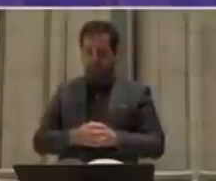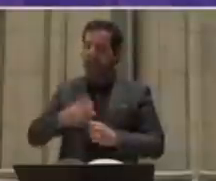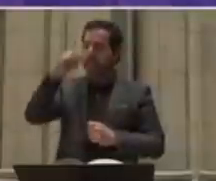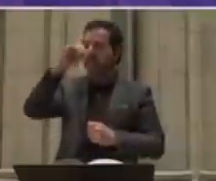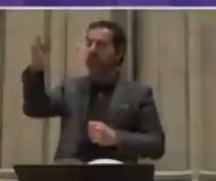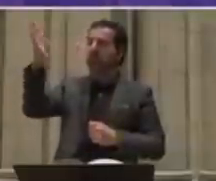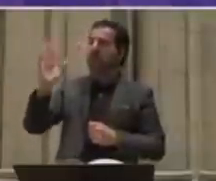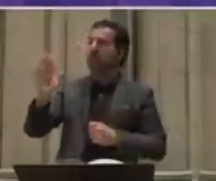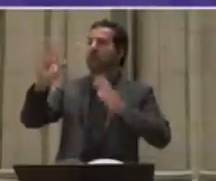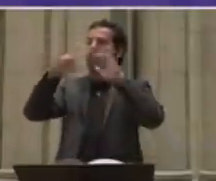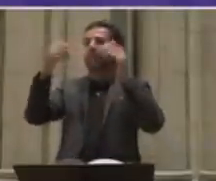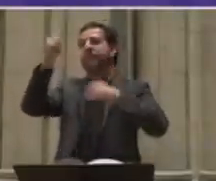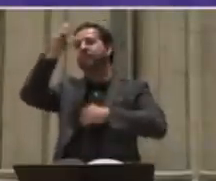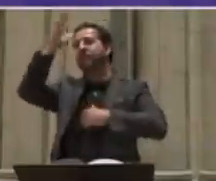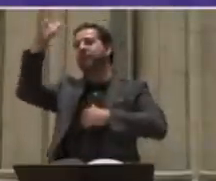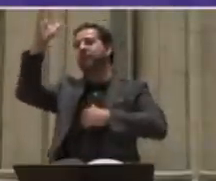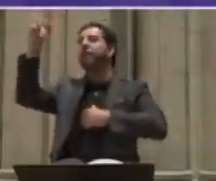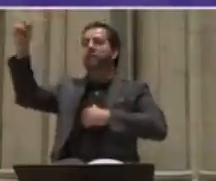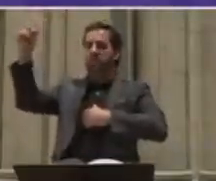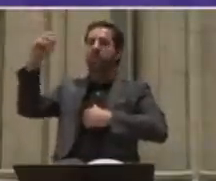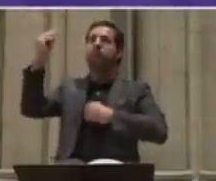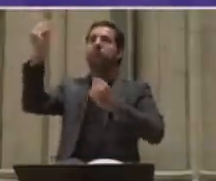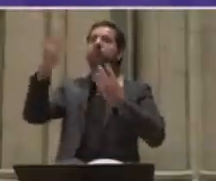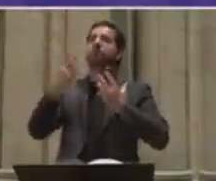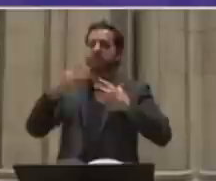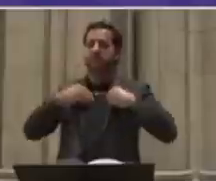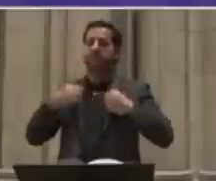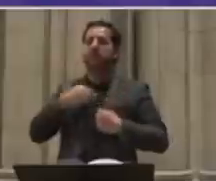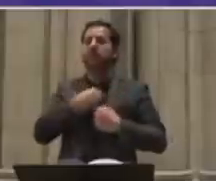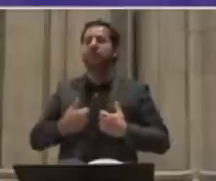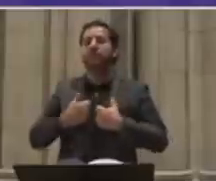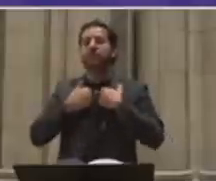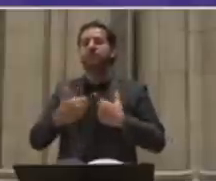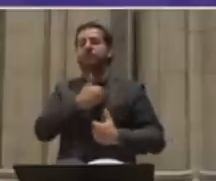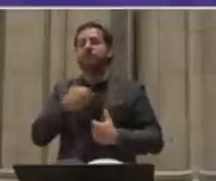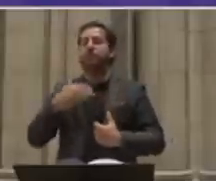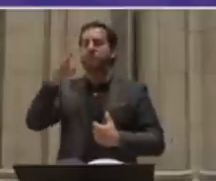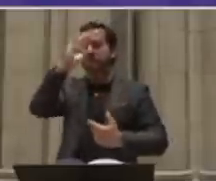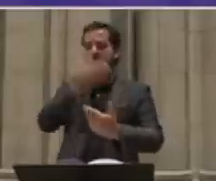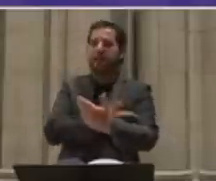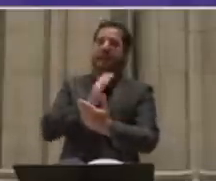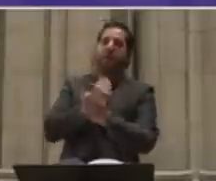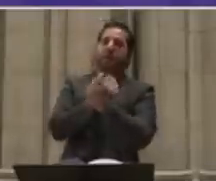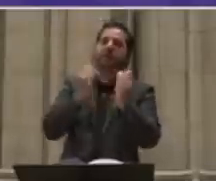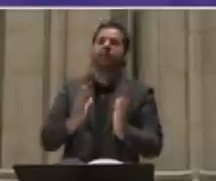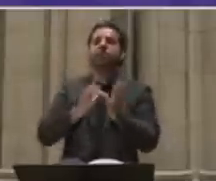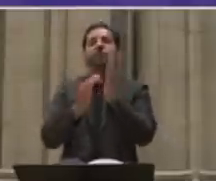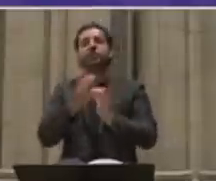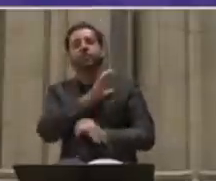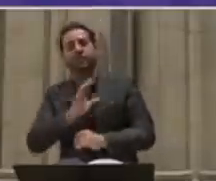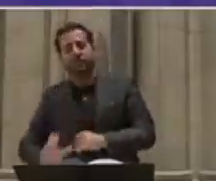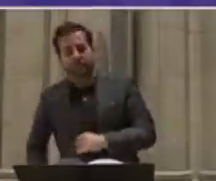Eternal God, Heavenly Father, you have graciously accepted us as living members of your Son, our Savior, Jesus